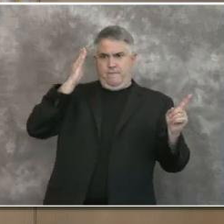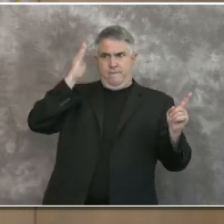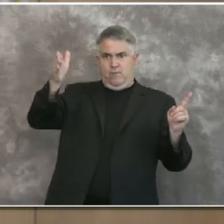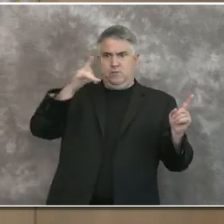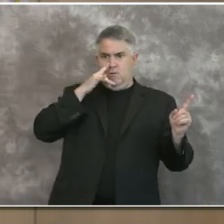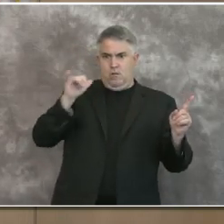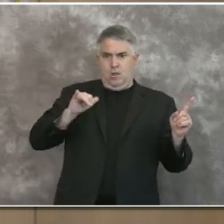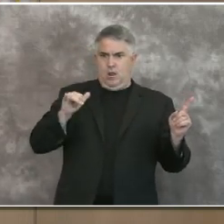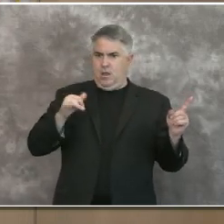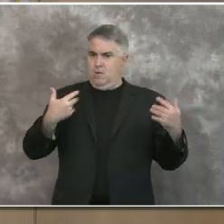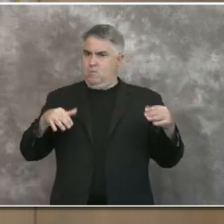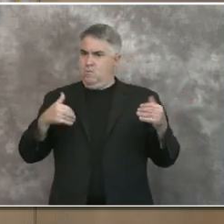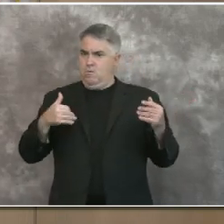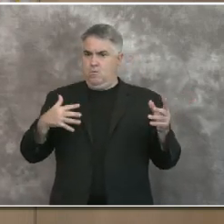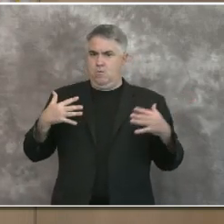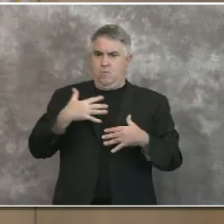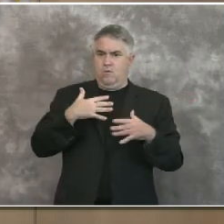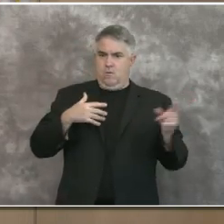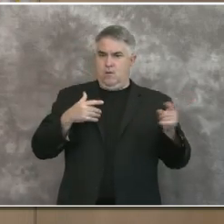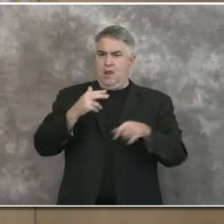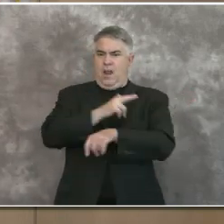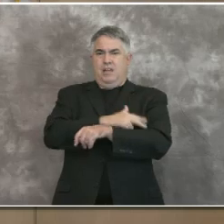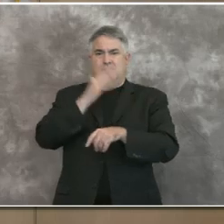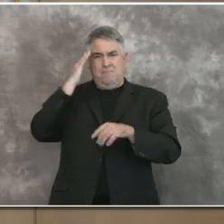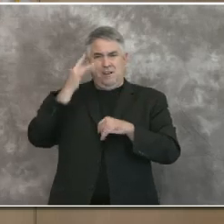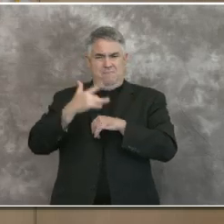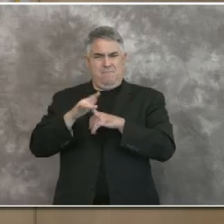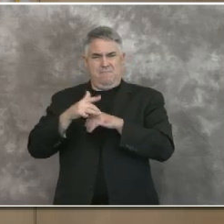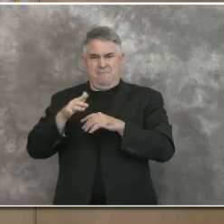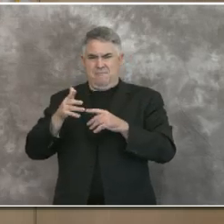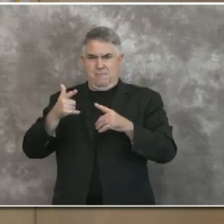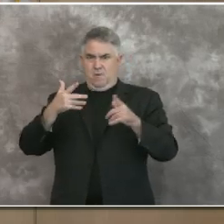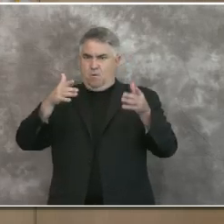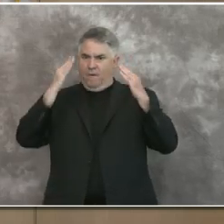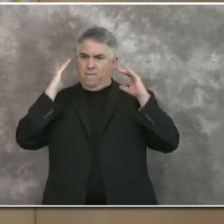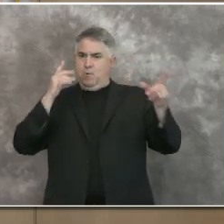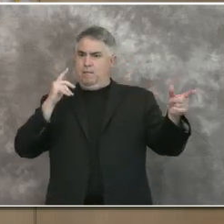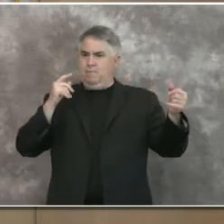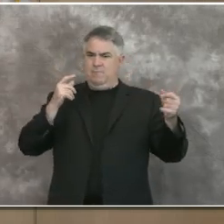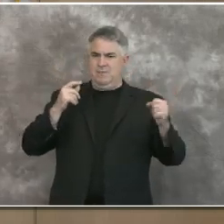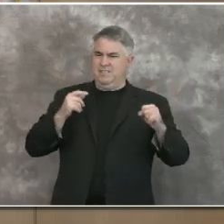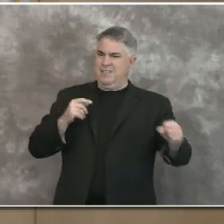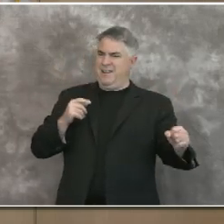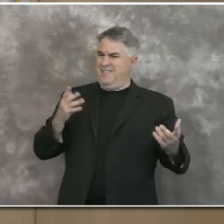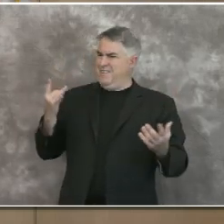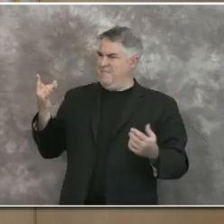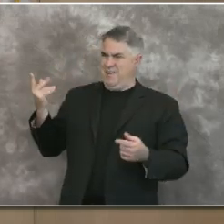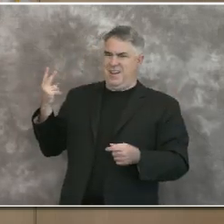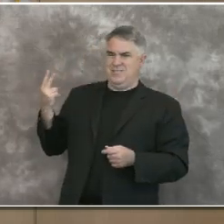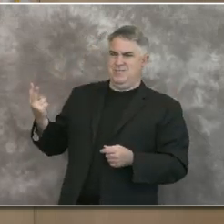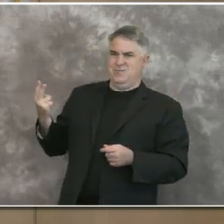capacity, especially with rising cases in the county, in the South County. Why were these two healthcare systems sort of like left in the